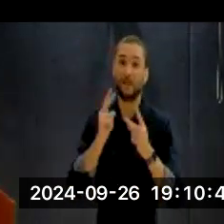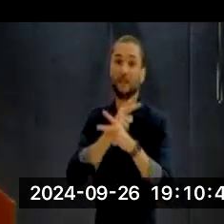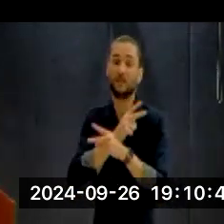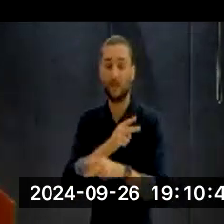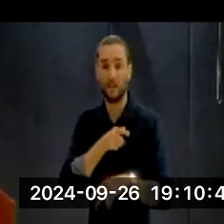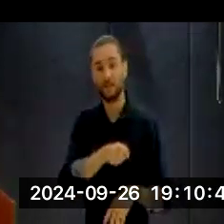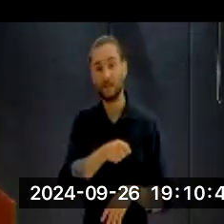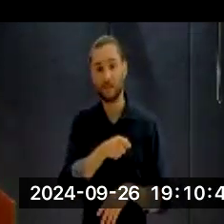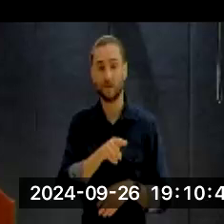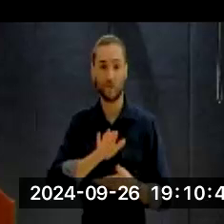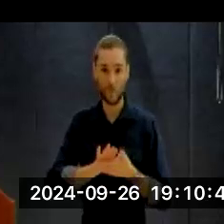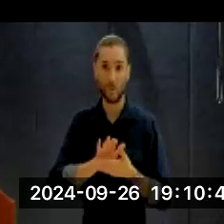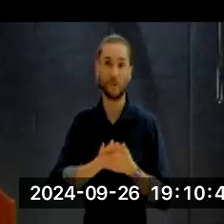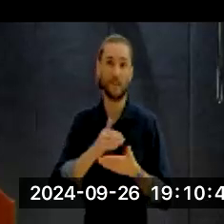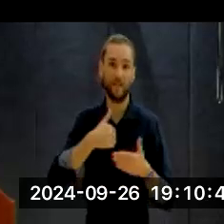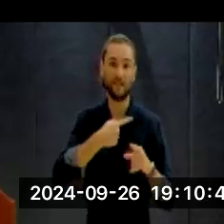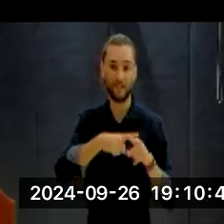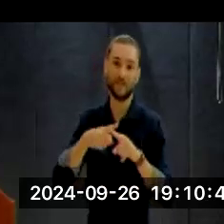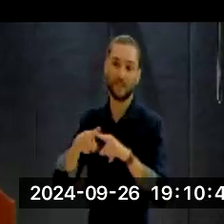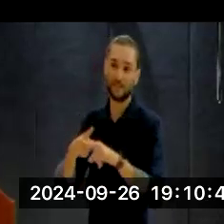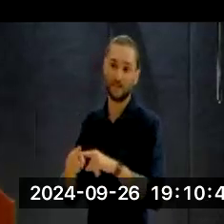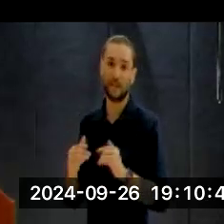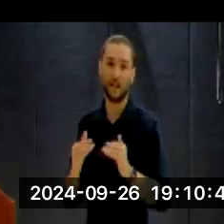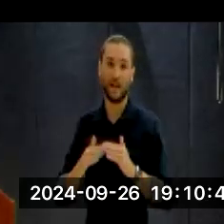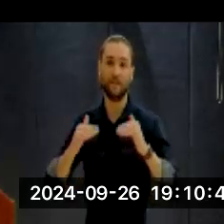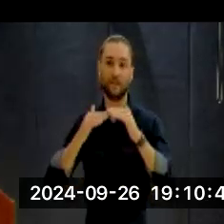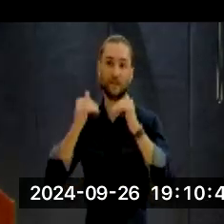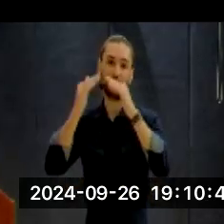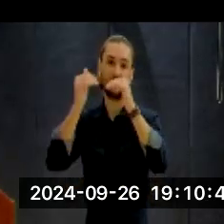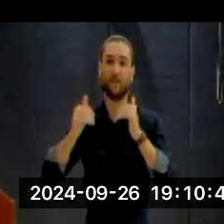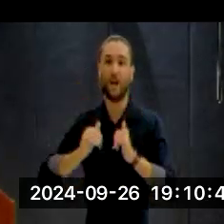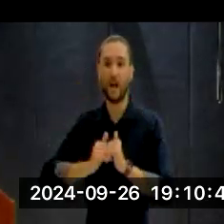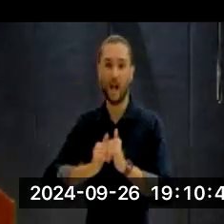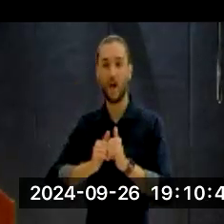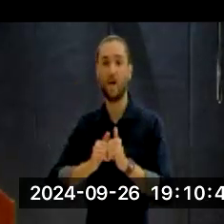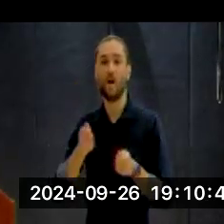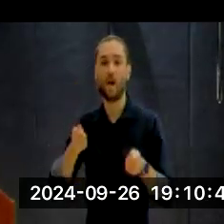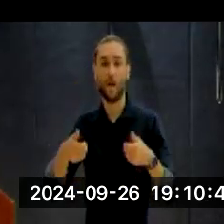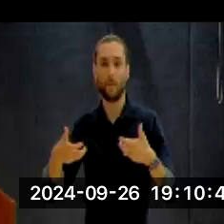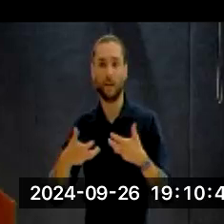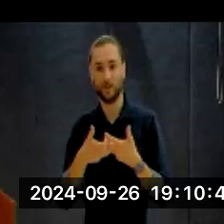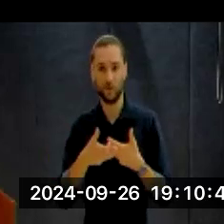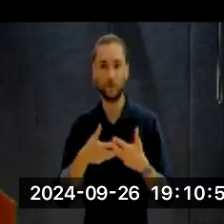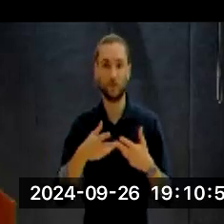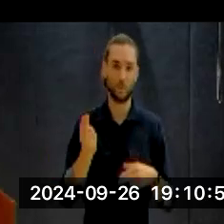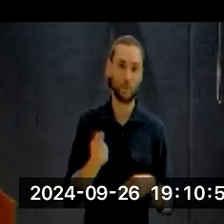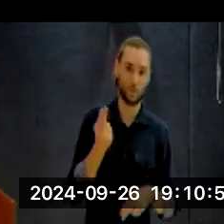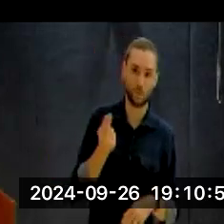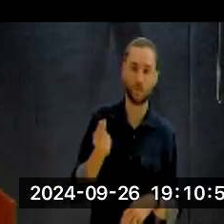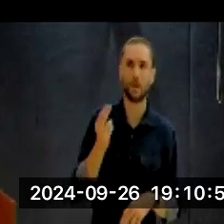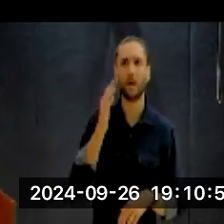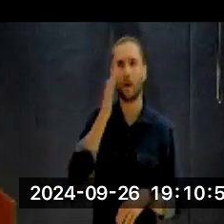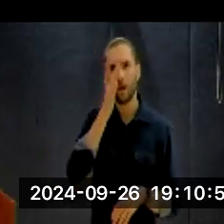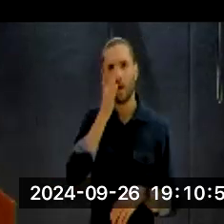since schools all have different levels of how they address accommodations. There's schools out there that don't know what resources